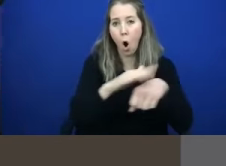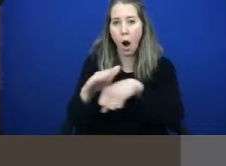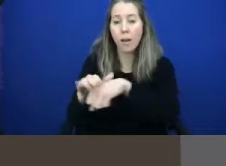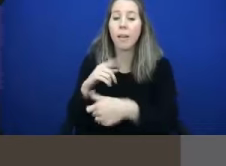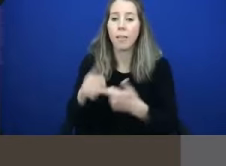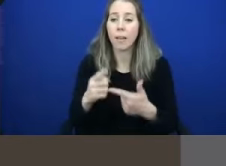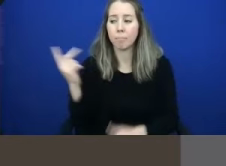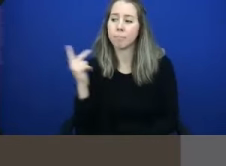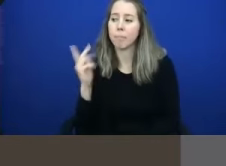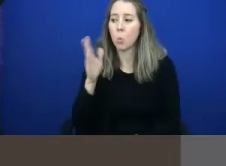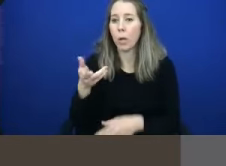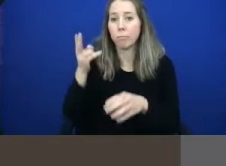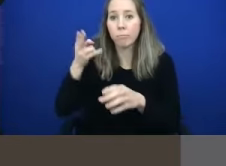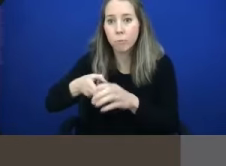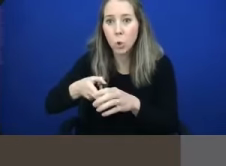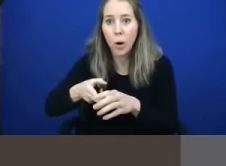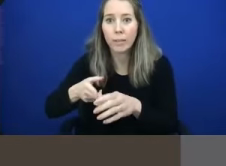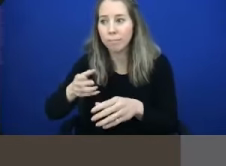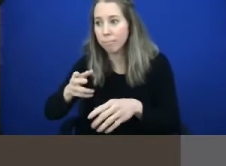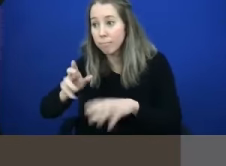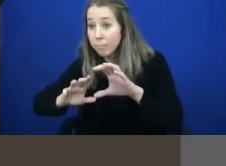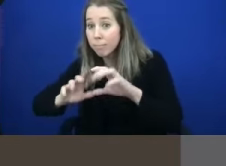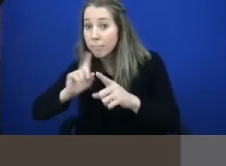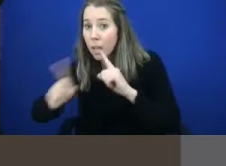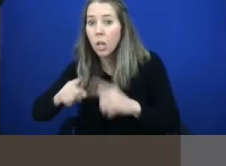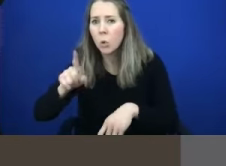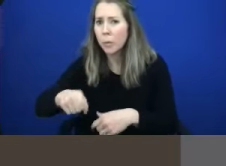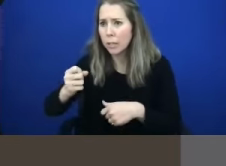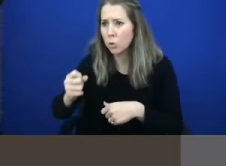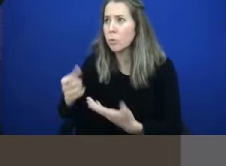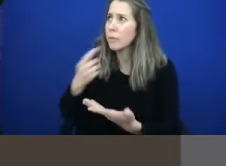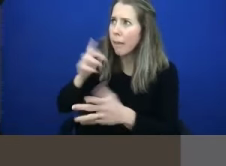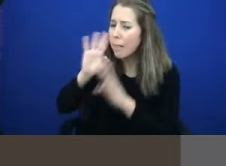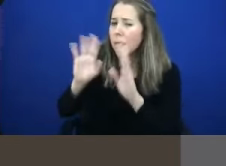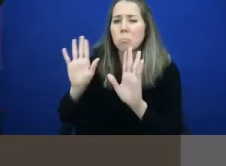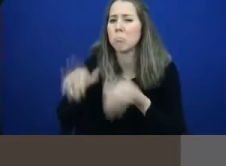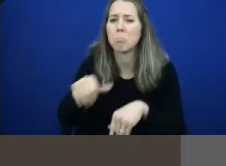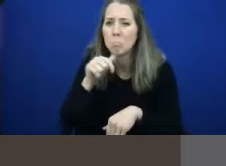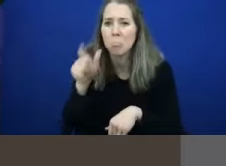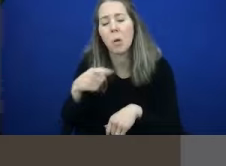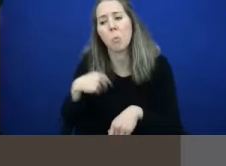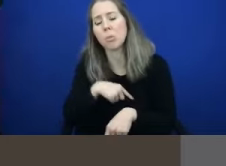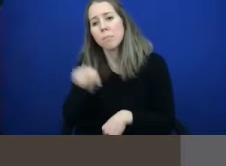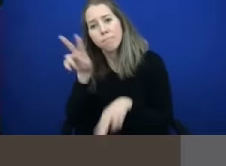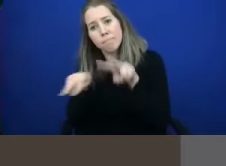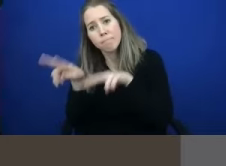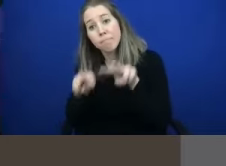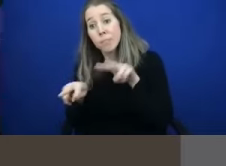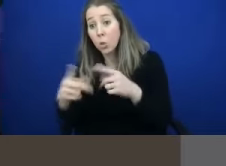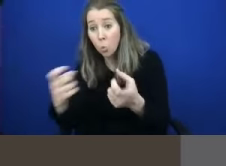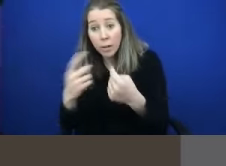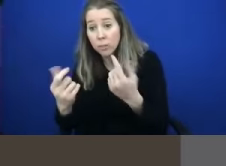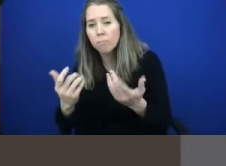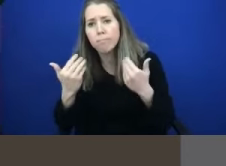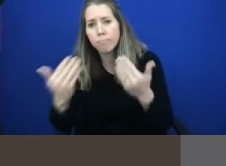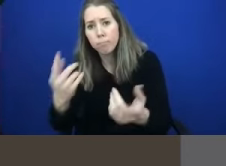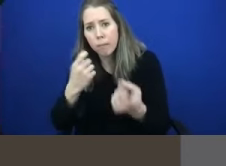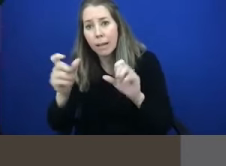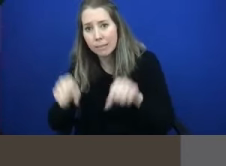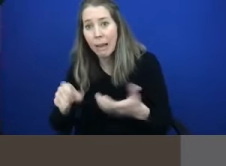your sessions. You don't need to acknowledge us when we get into your session. We will just pop in, and if you have any questions, you can ask